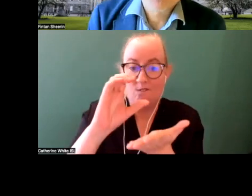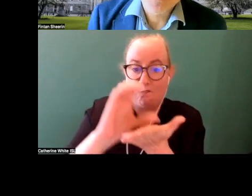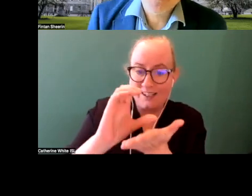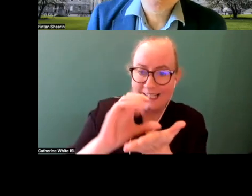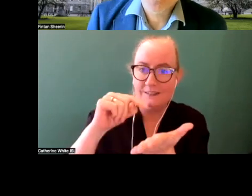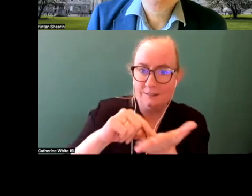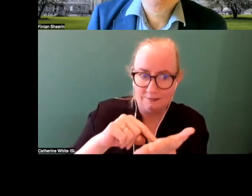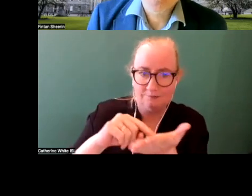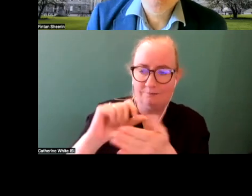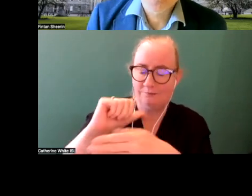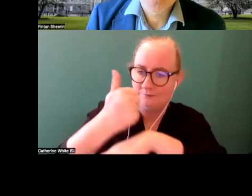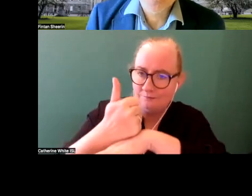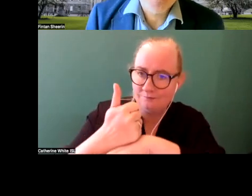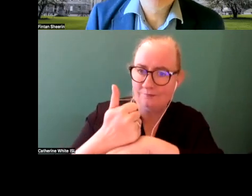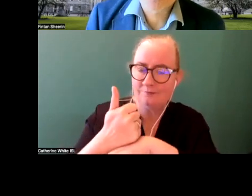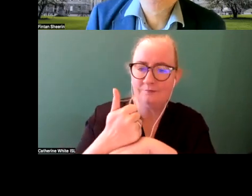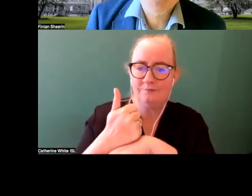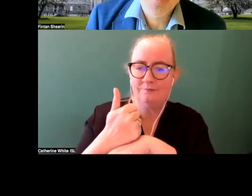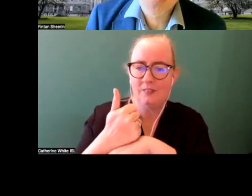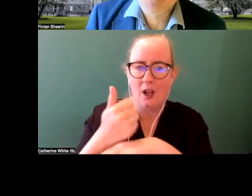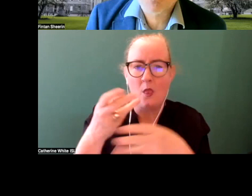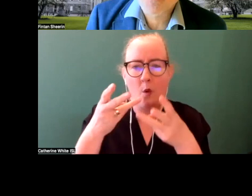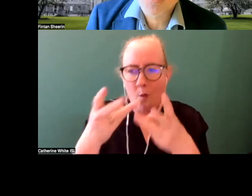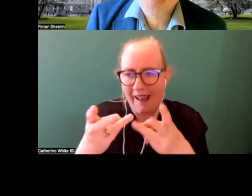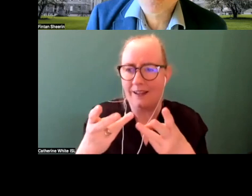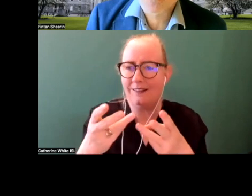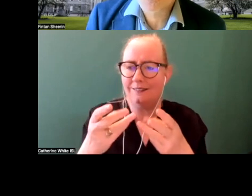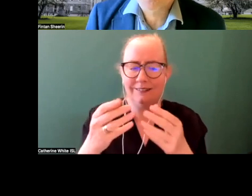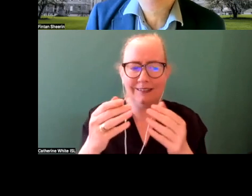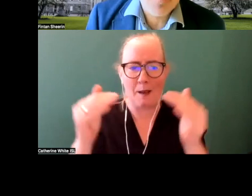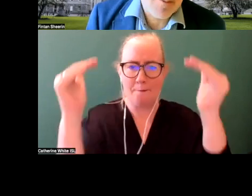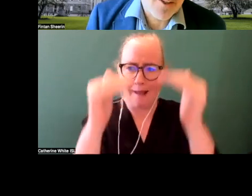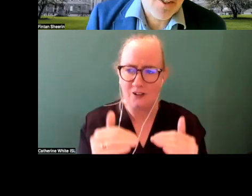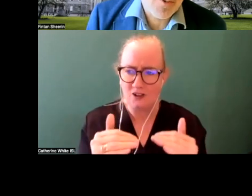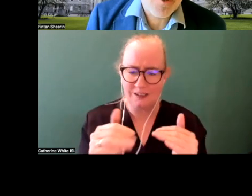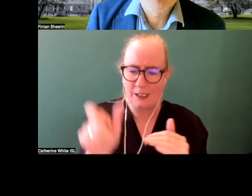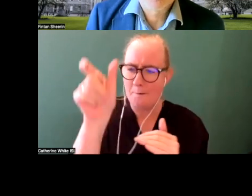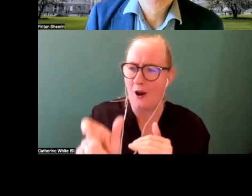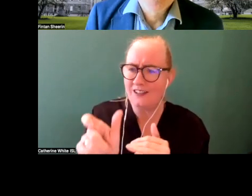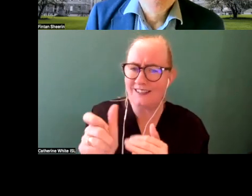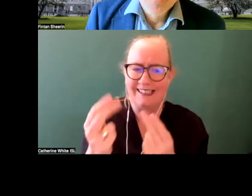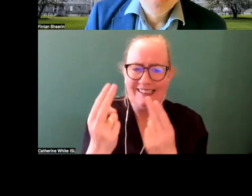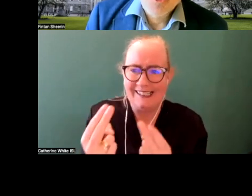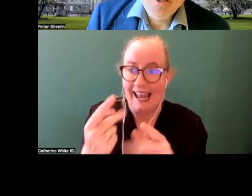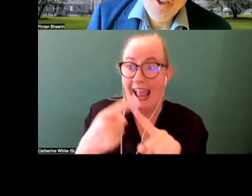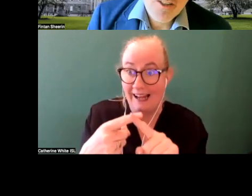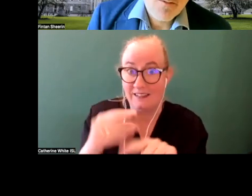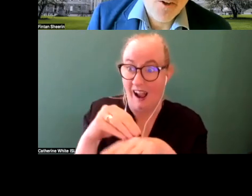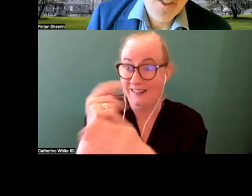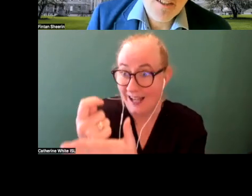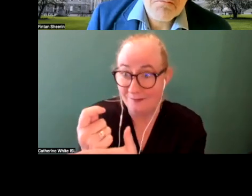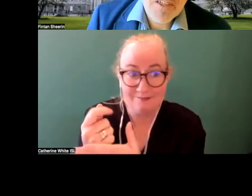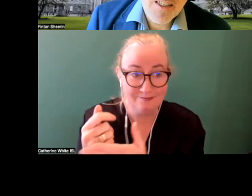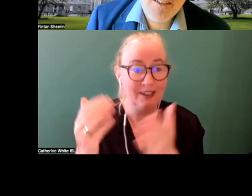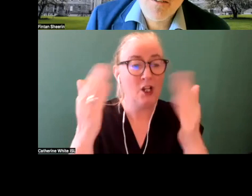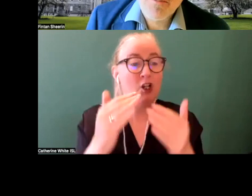put in place in a manner where it's responding to the person's need in a timely manner, I suppose. Challenges,